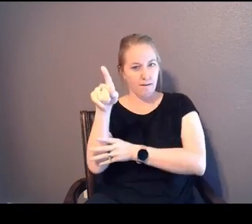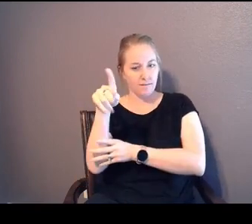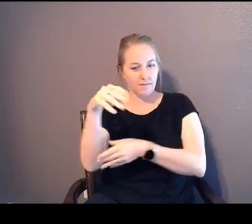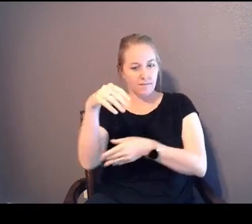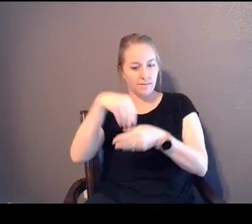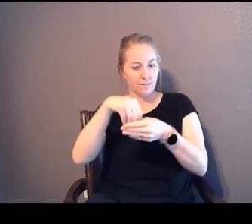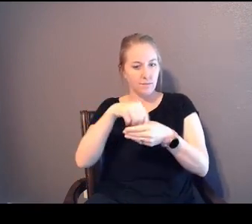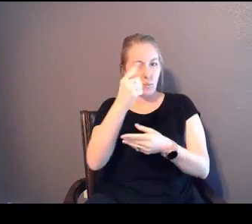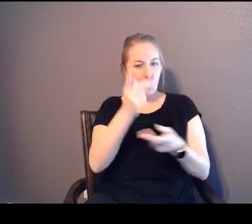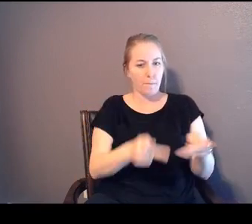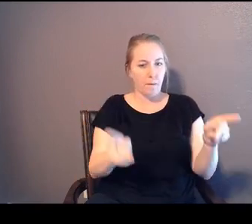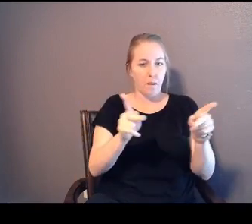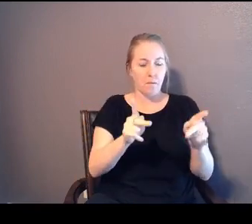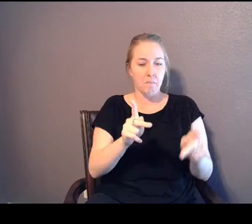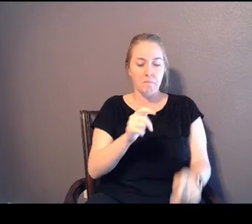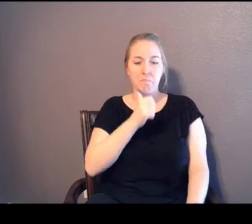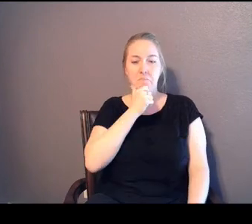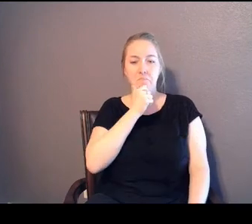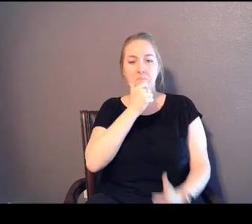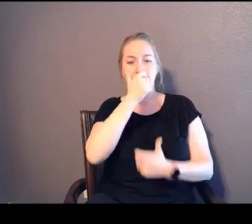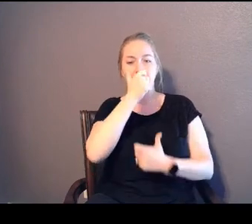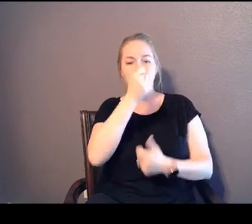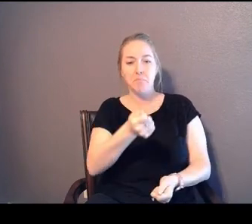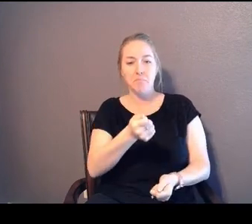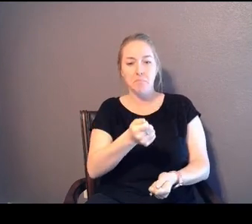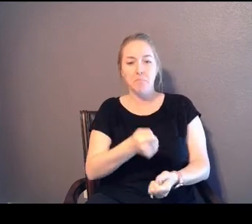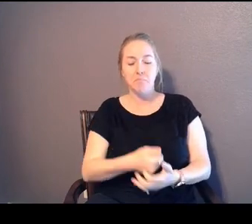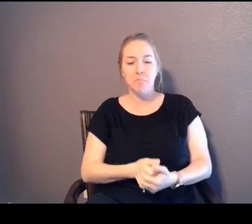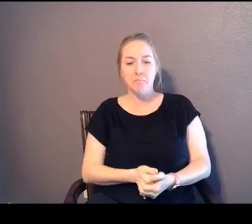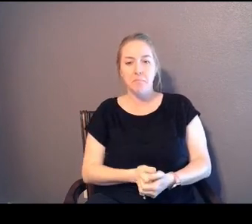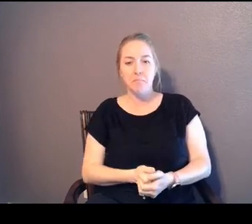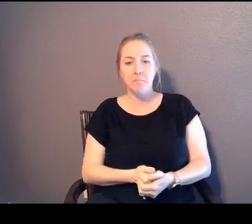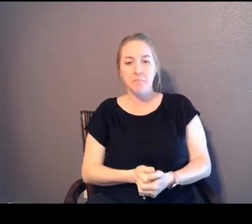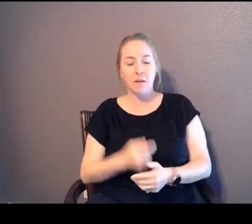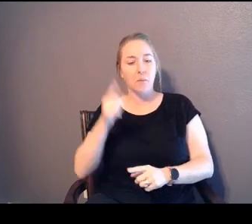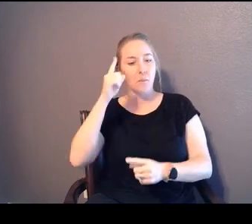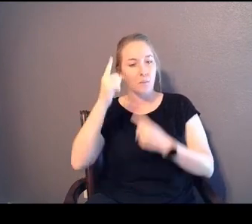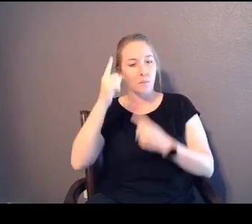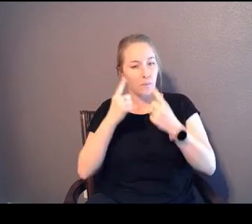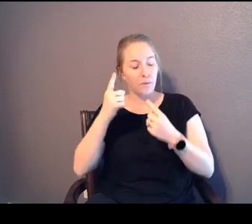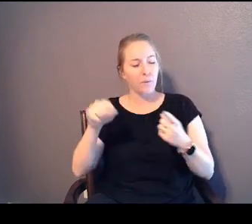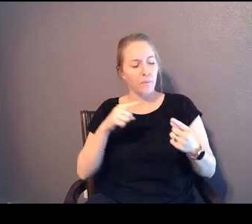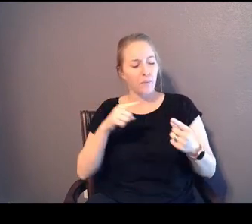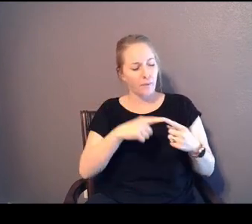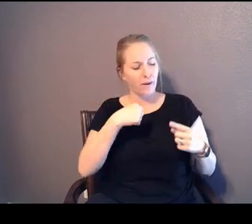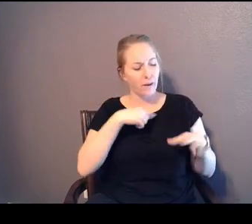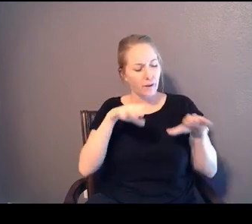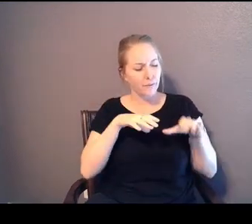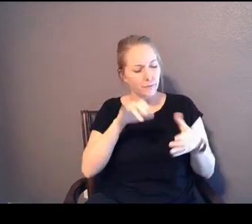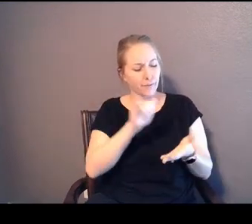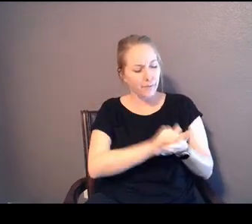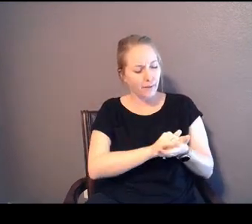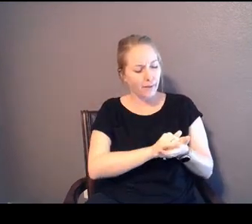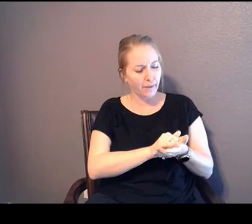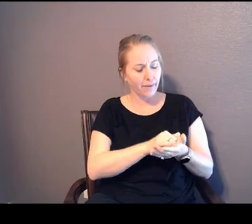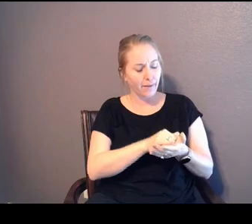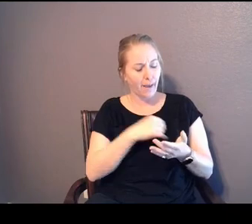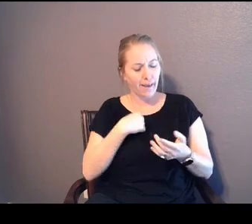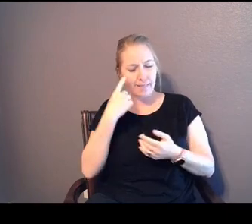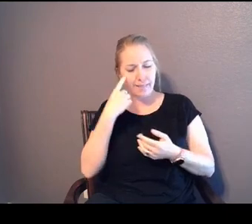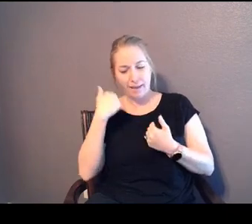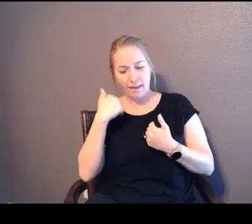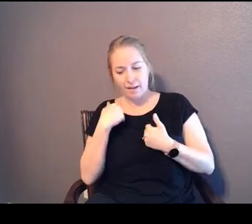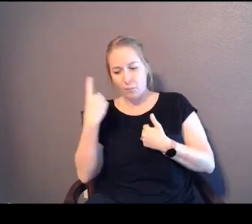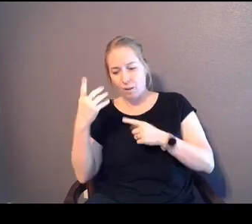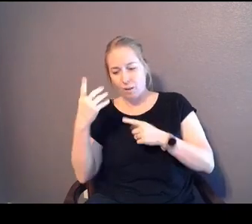That's interesting. I wonder when I did that. At some point I must have put one part of another cactus in this because